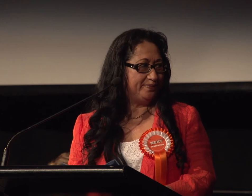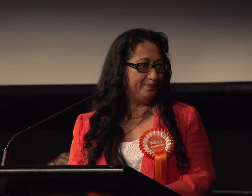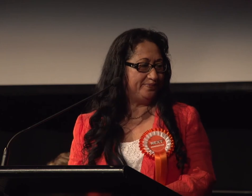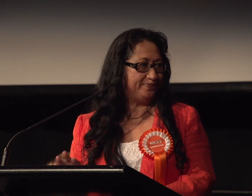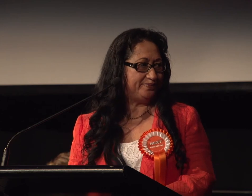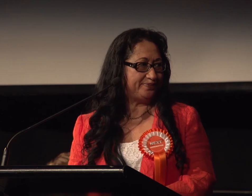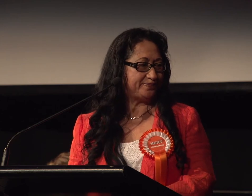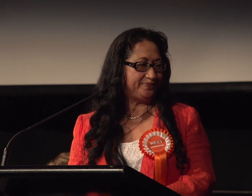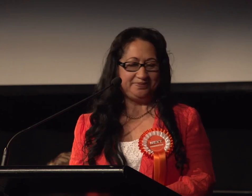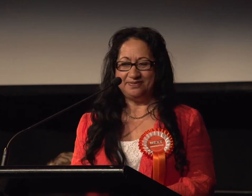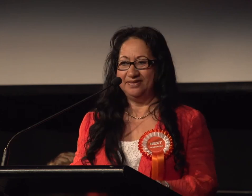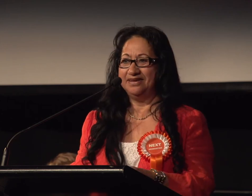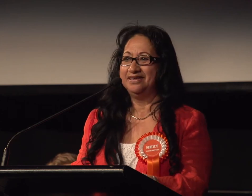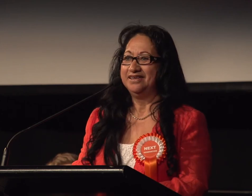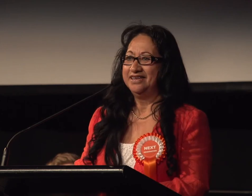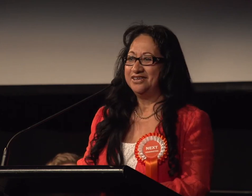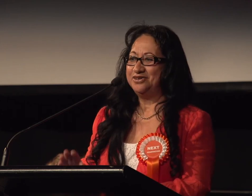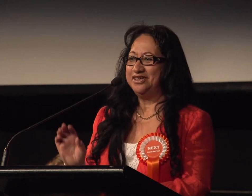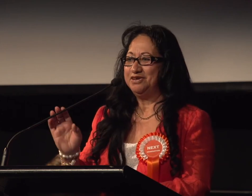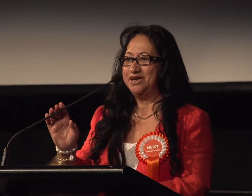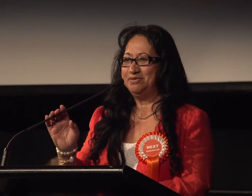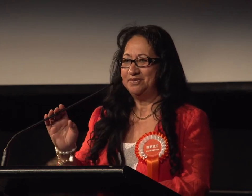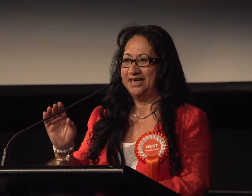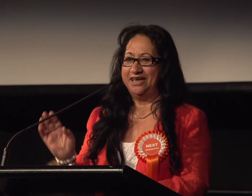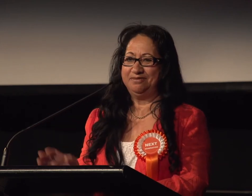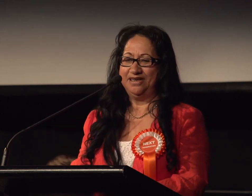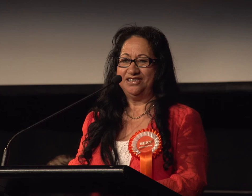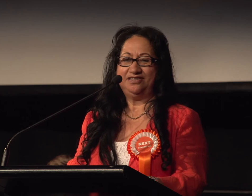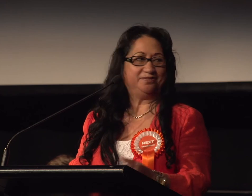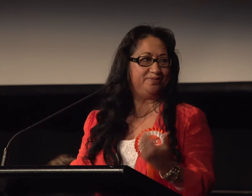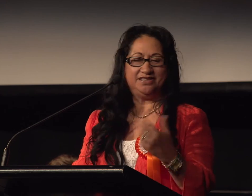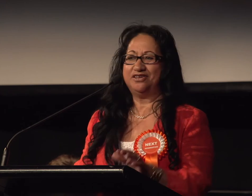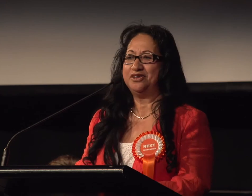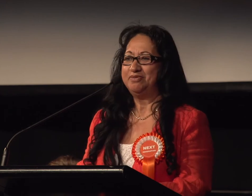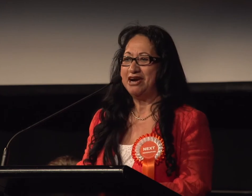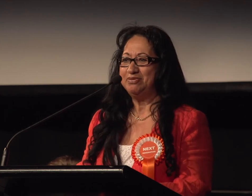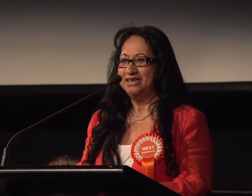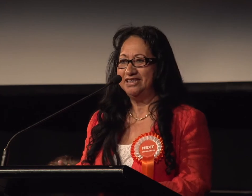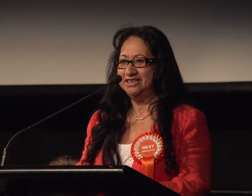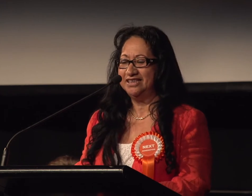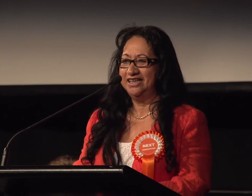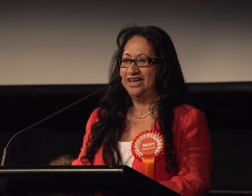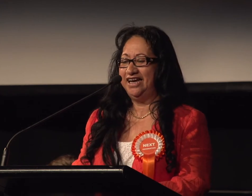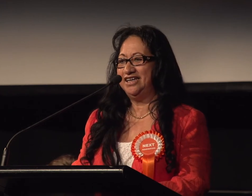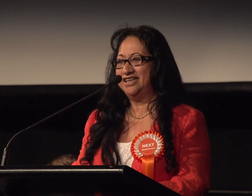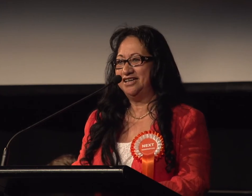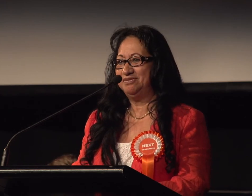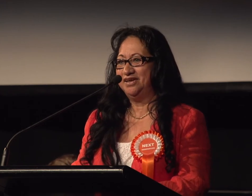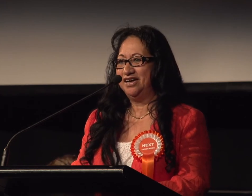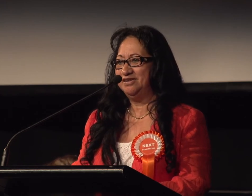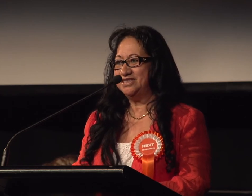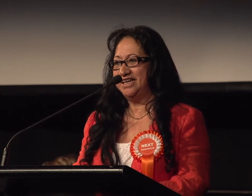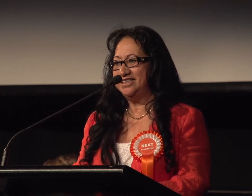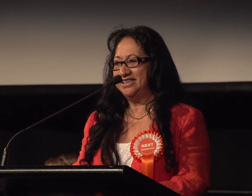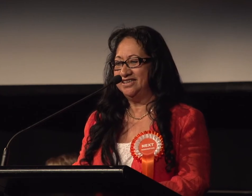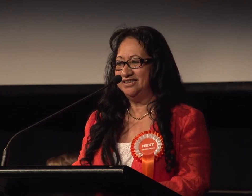but away you go. Kia ora, everyone. As you've been told, I'm Mari Minhinnock, and